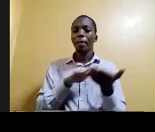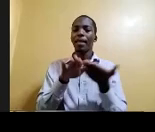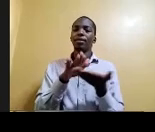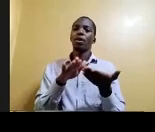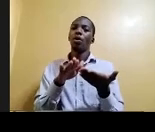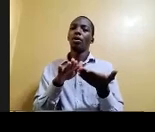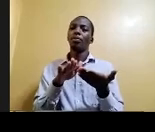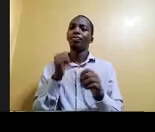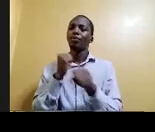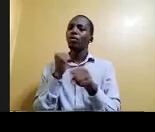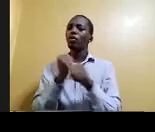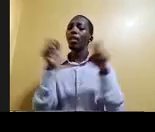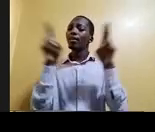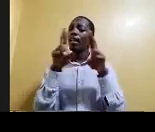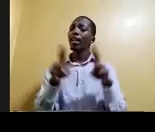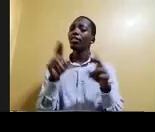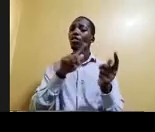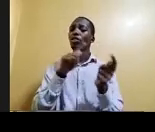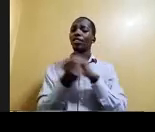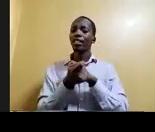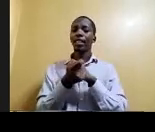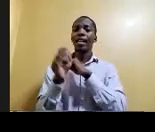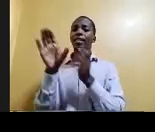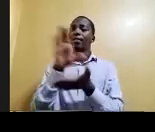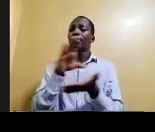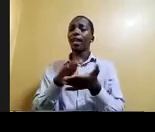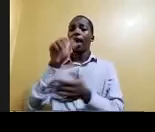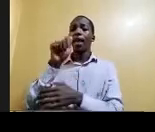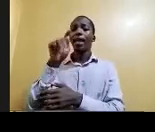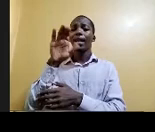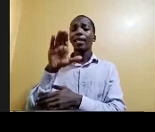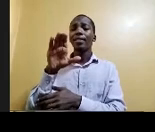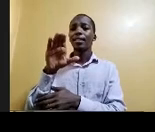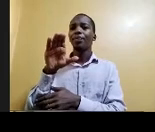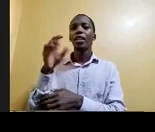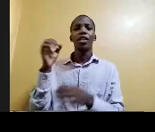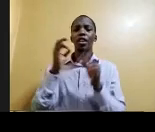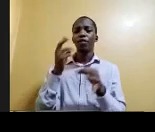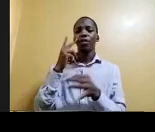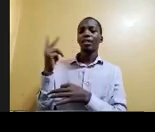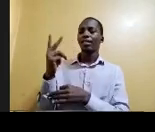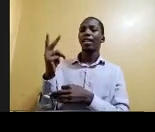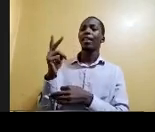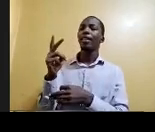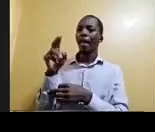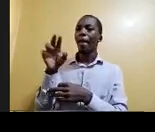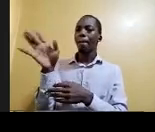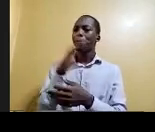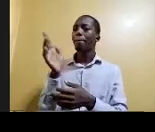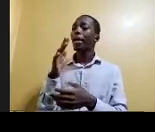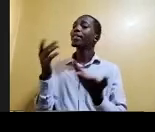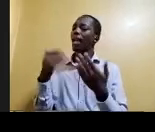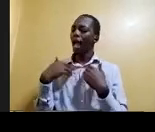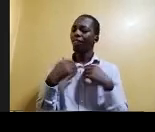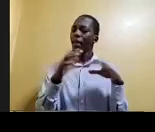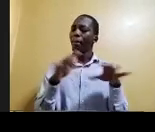by the International Trade Center, ITC. As if you go to the web page, you'll see that they have a lot of market access tools, such as the market access